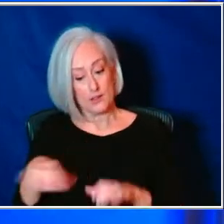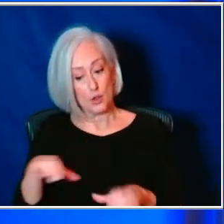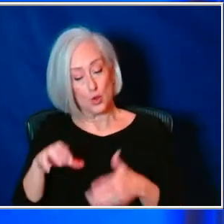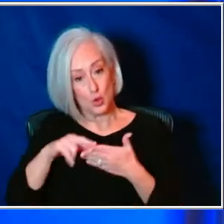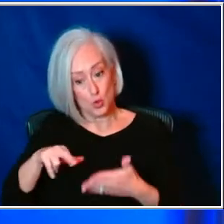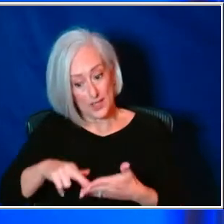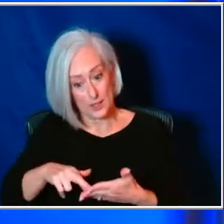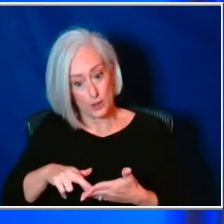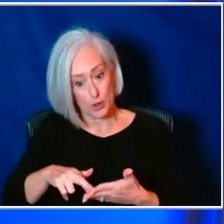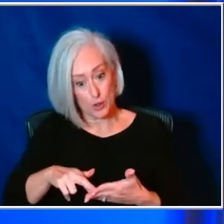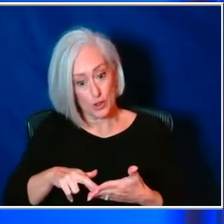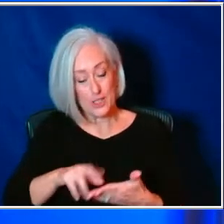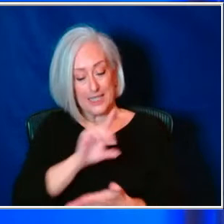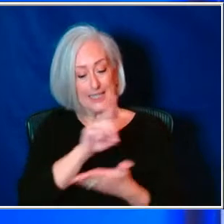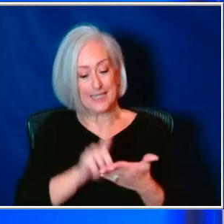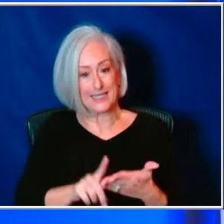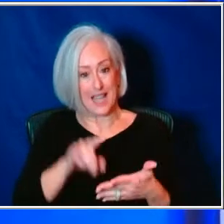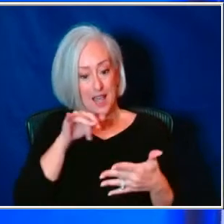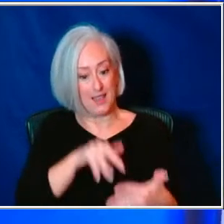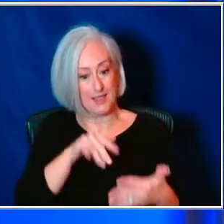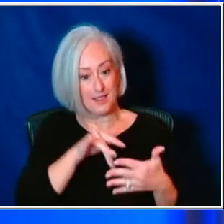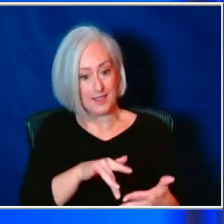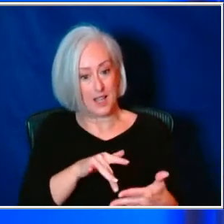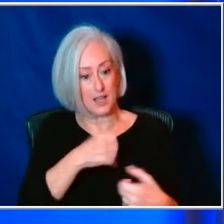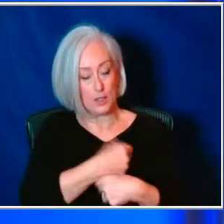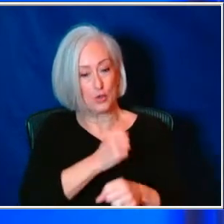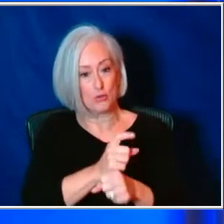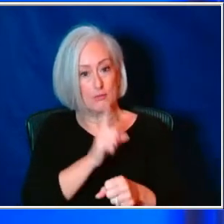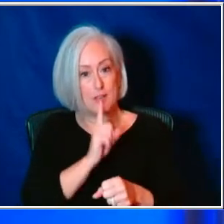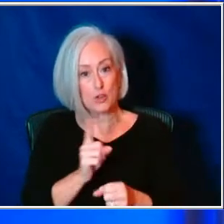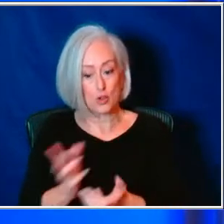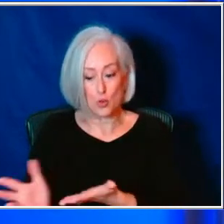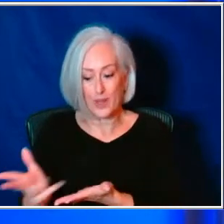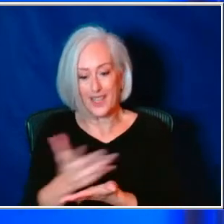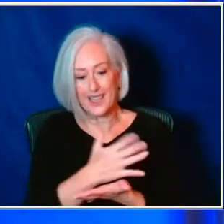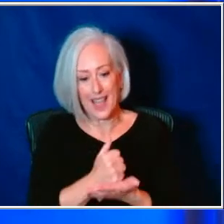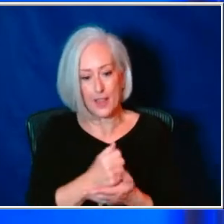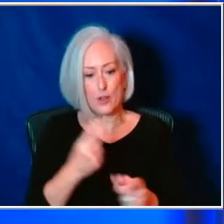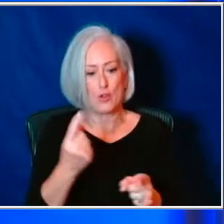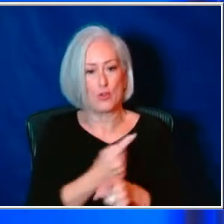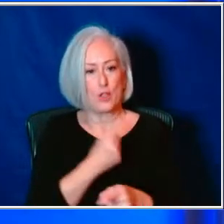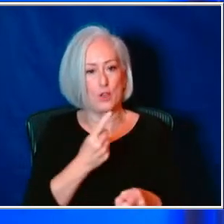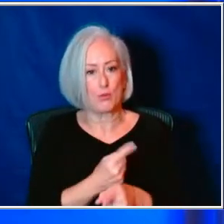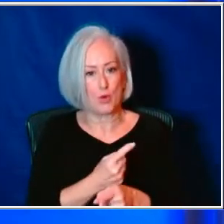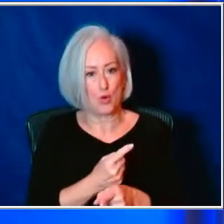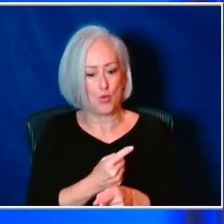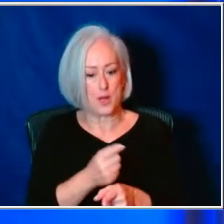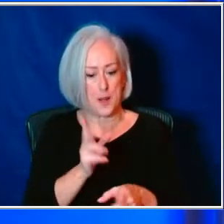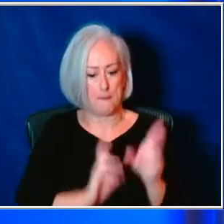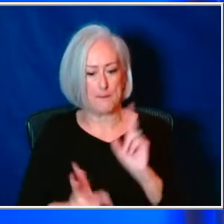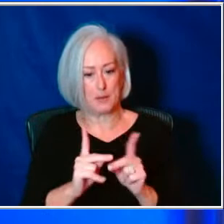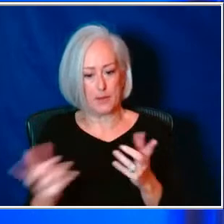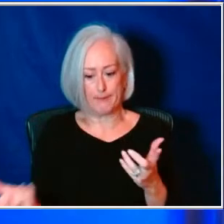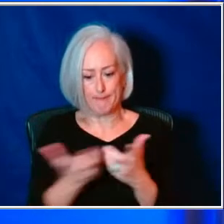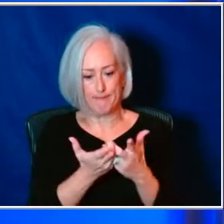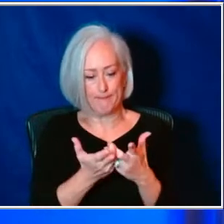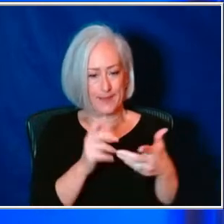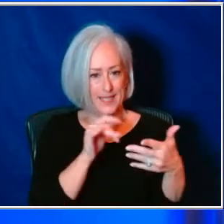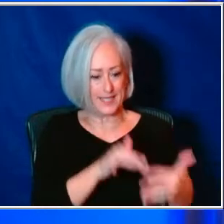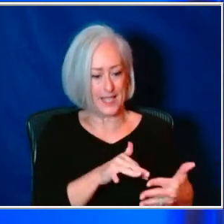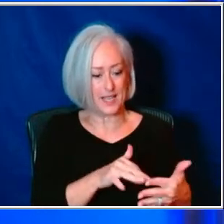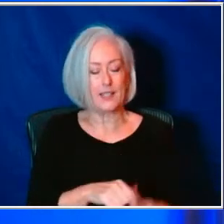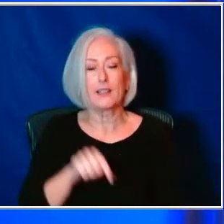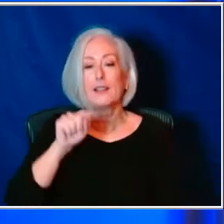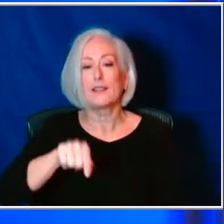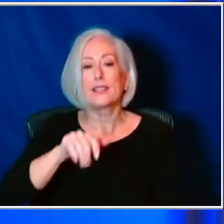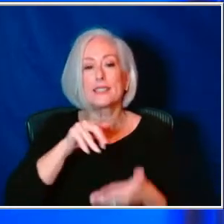trials to be able to make sure that we're gathering the correct population. What's cool about this study is it's very pragmatic. You